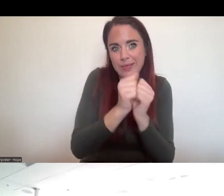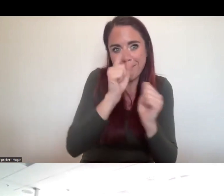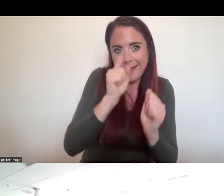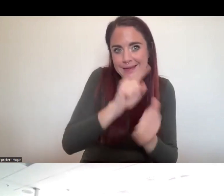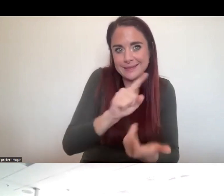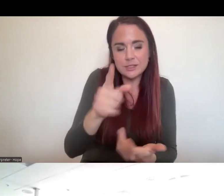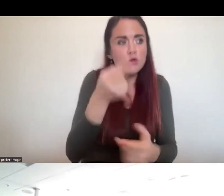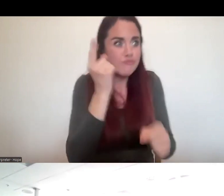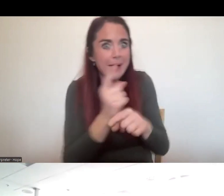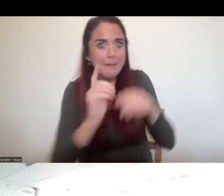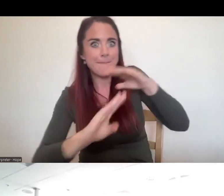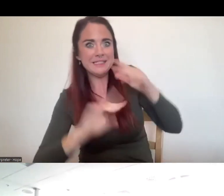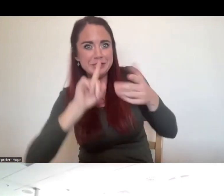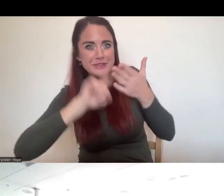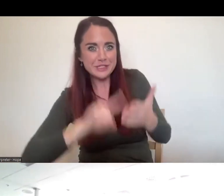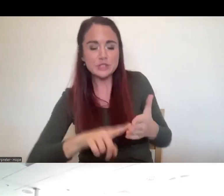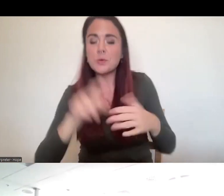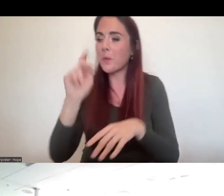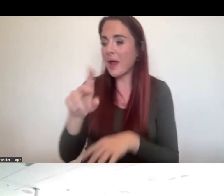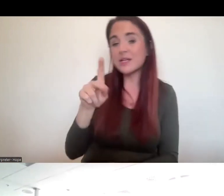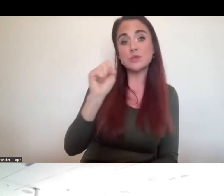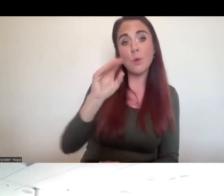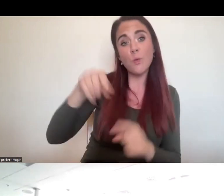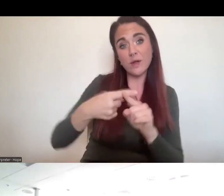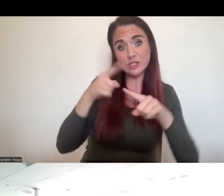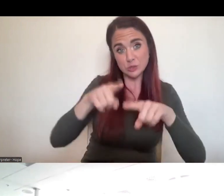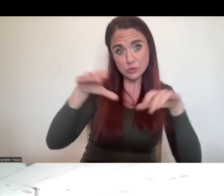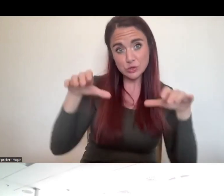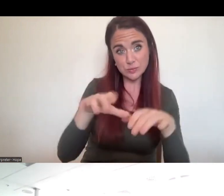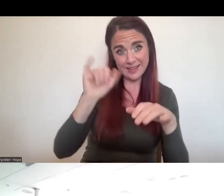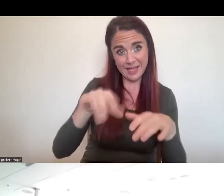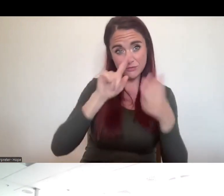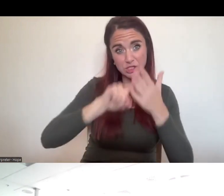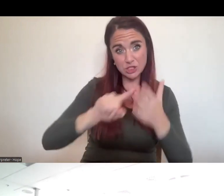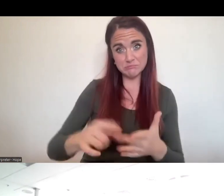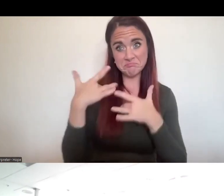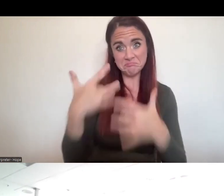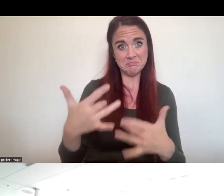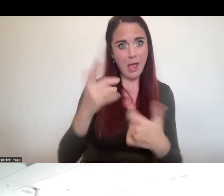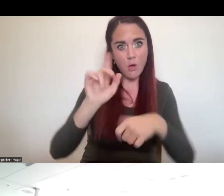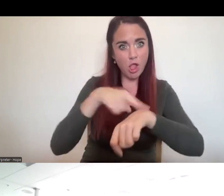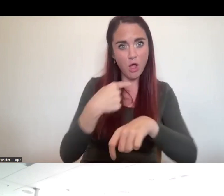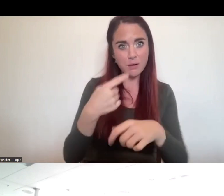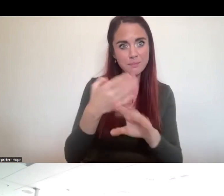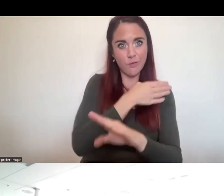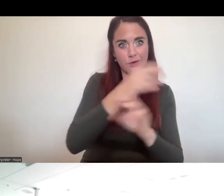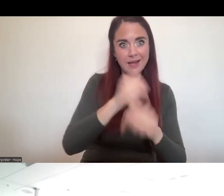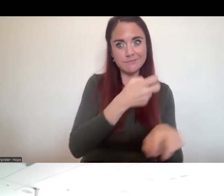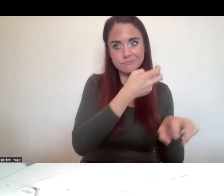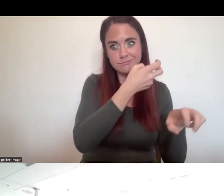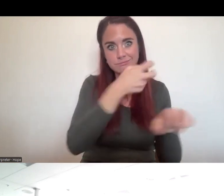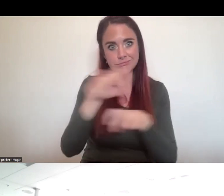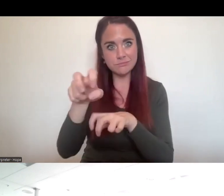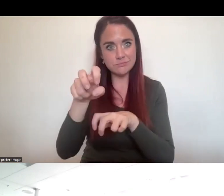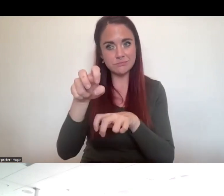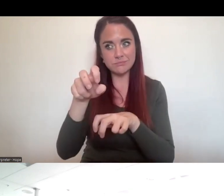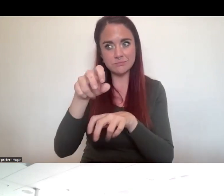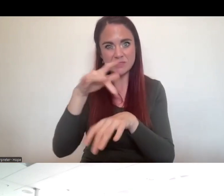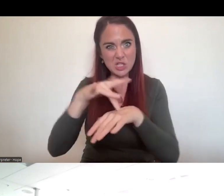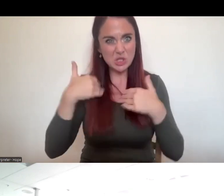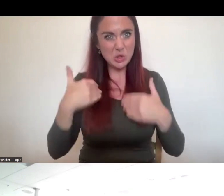So with that, when you're doing your research, how long does it usually take before this is something that would reach even touching the